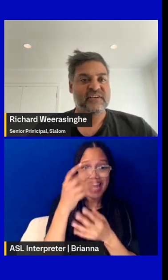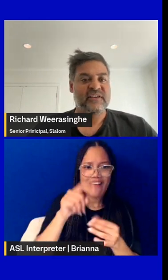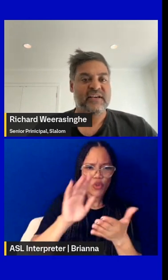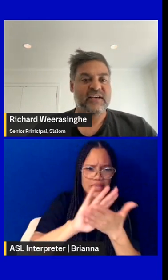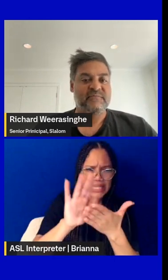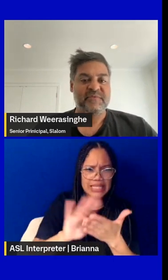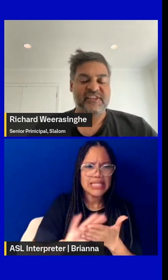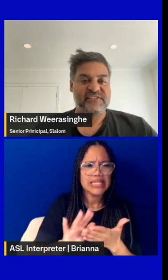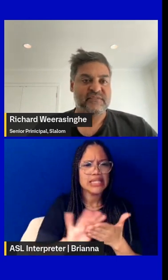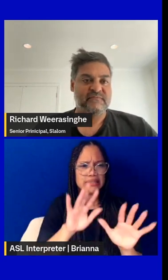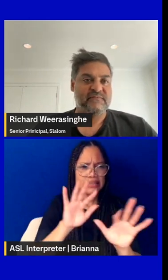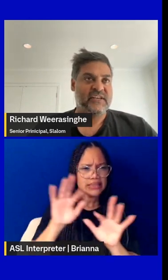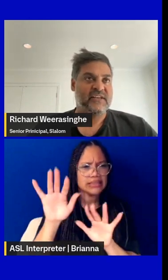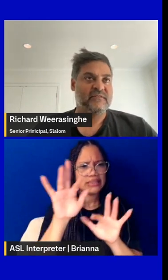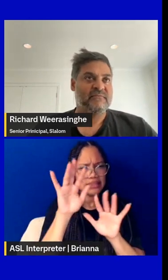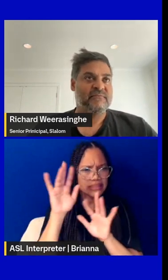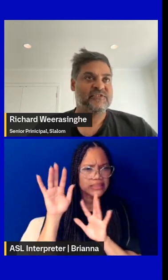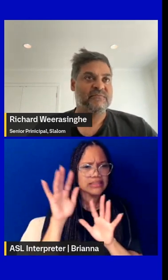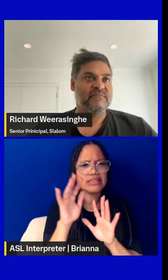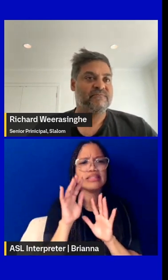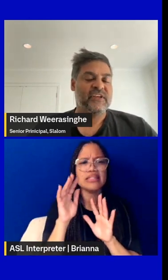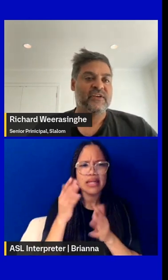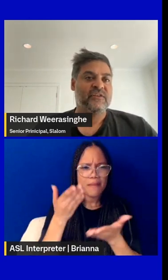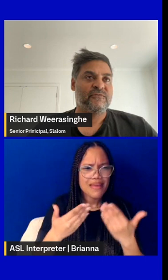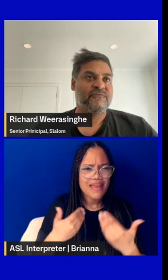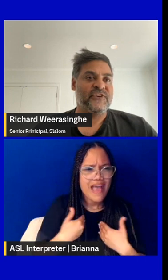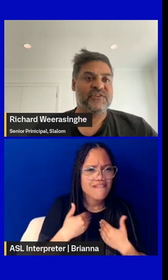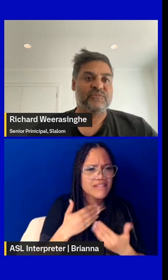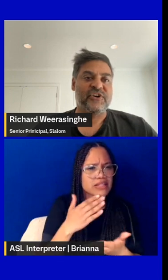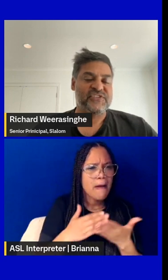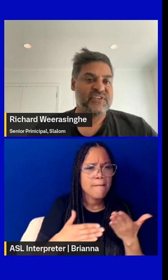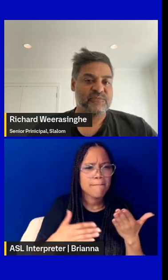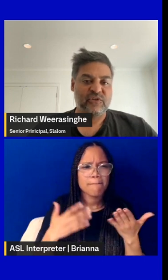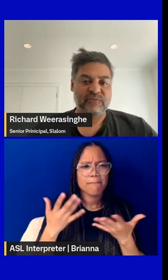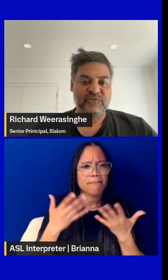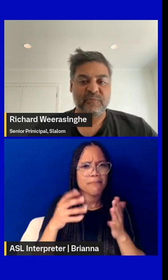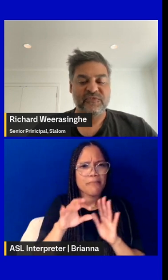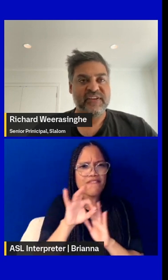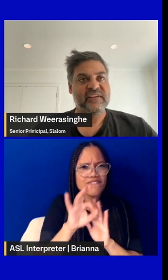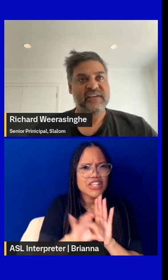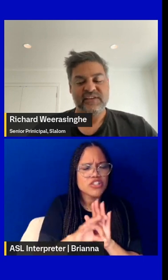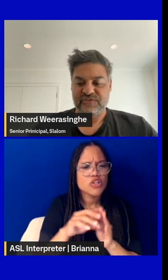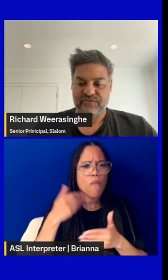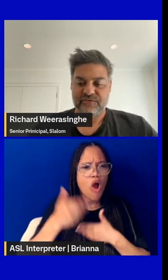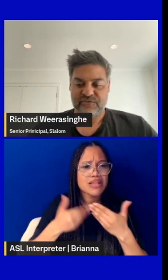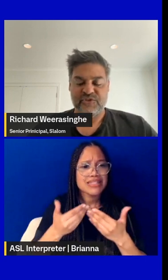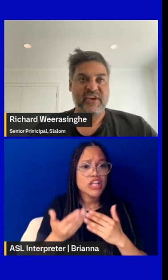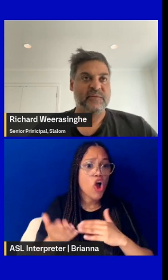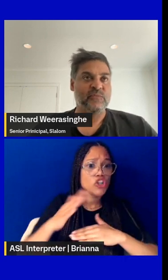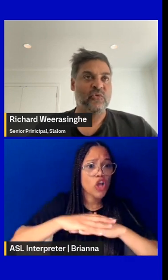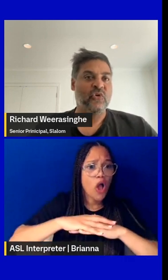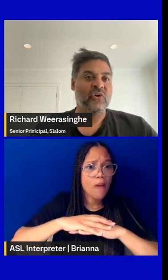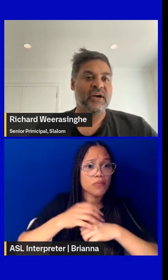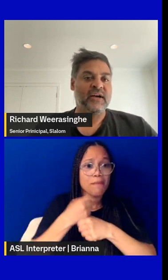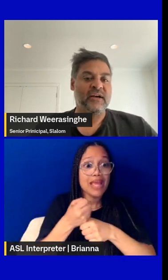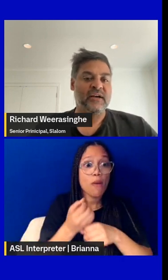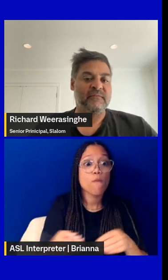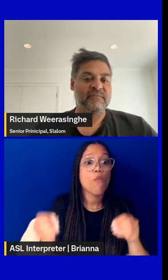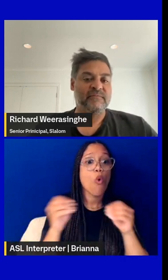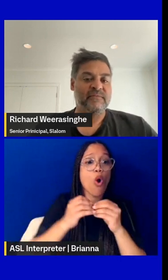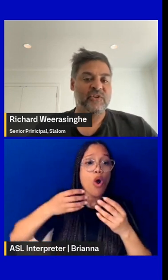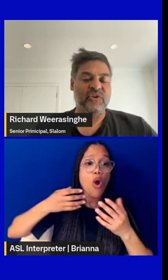hygiened. Maybe there's some feature processing put on top of it to make it more